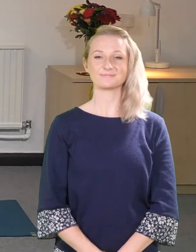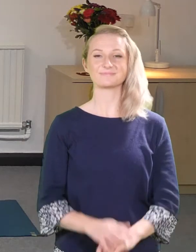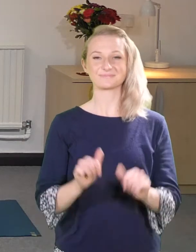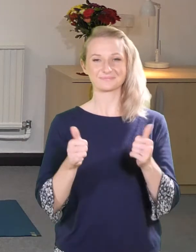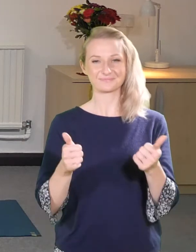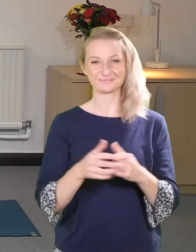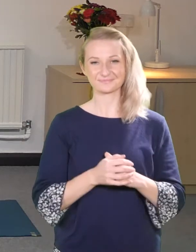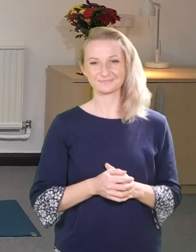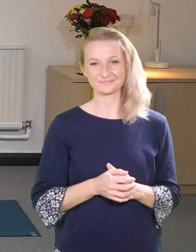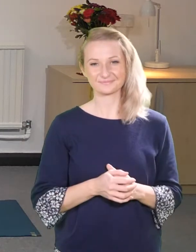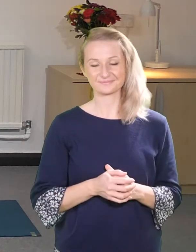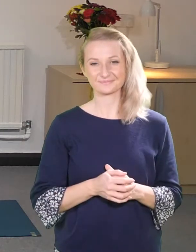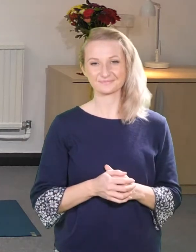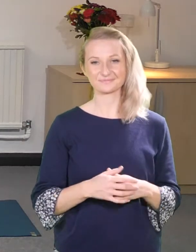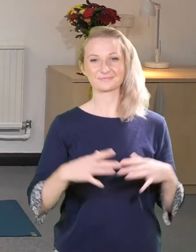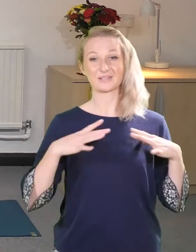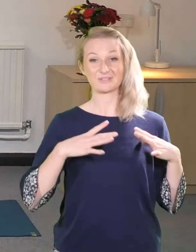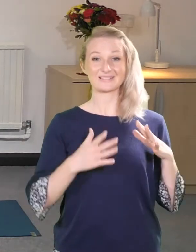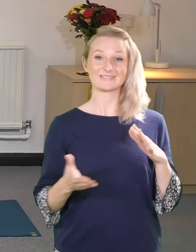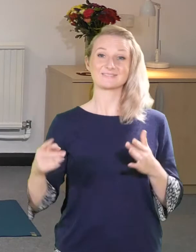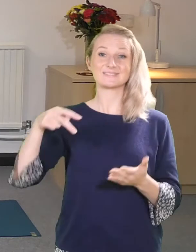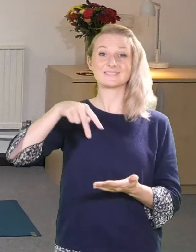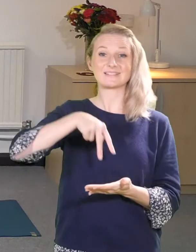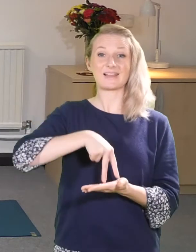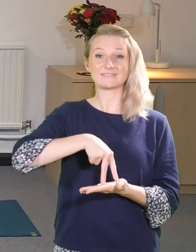Okay, let's get ready to come to a standing position.